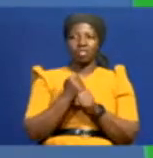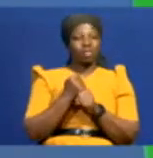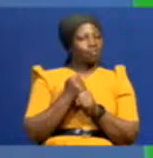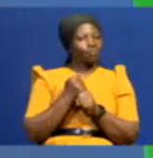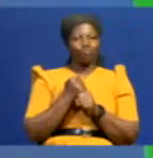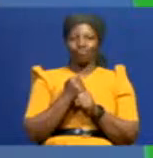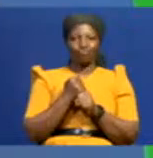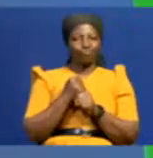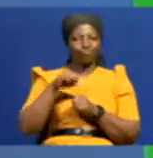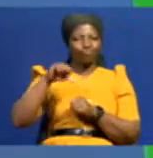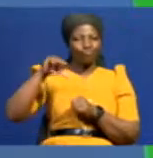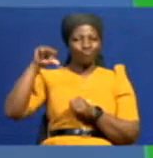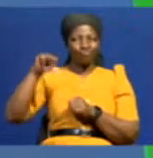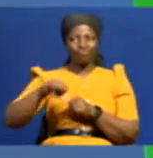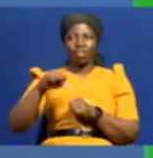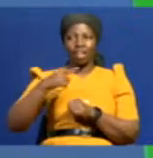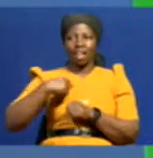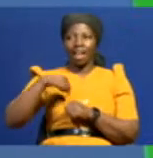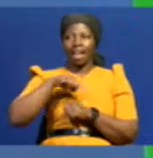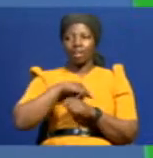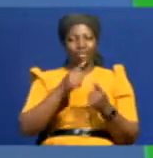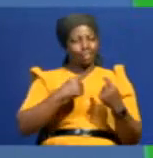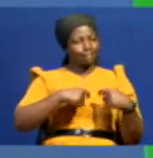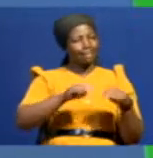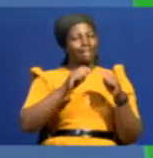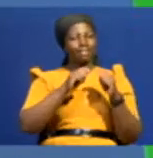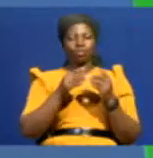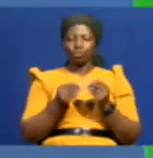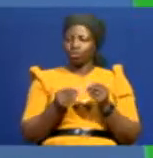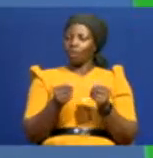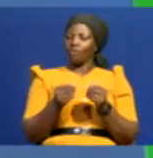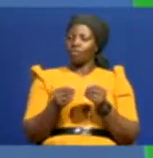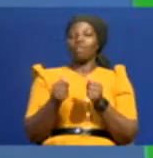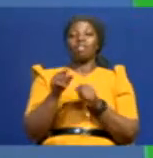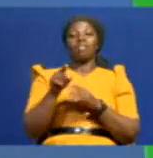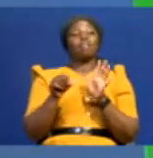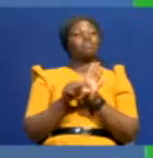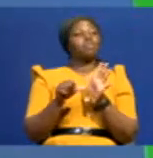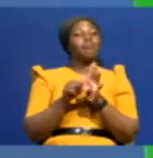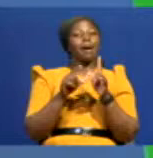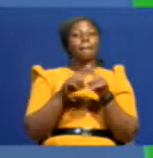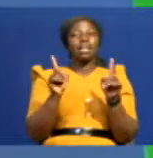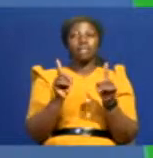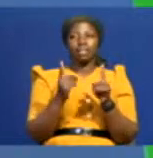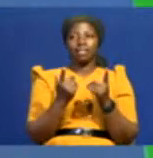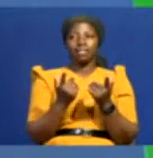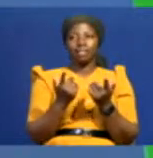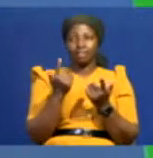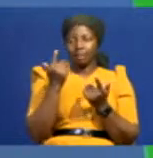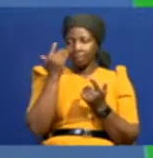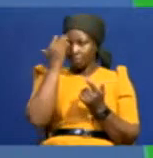as we are trying to grapple with this problem, but due to